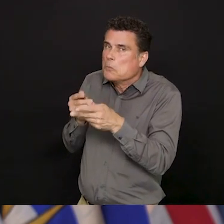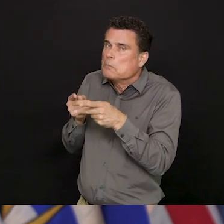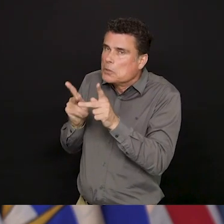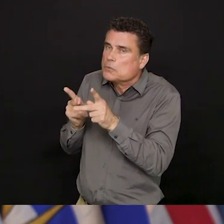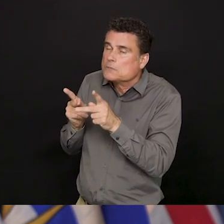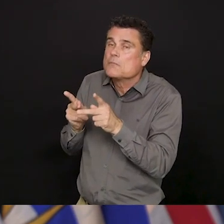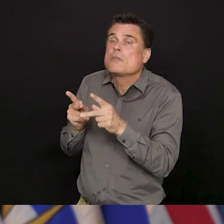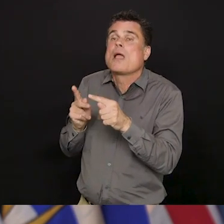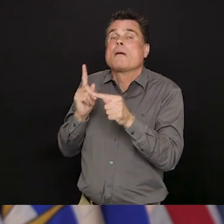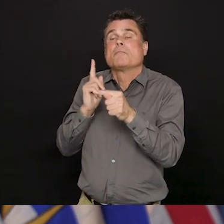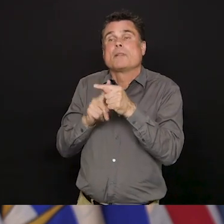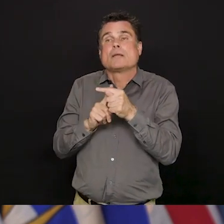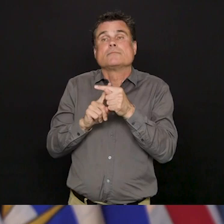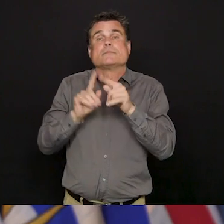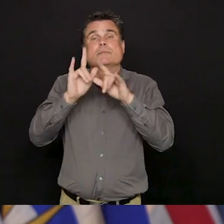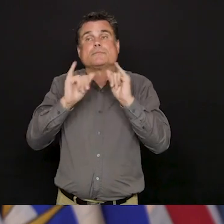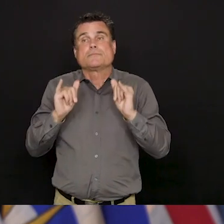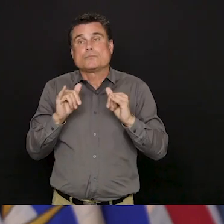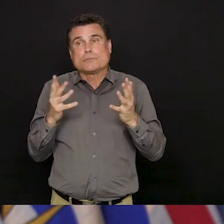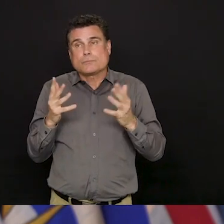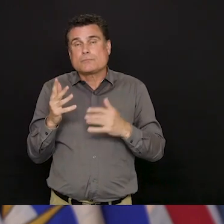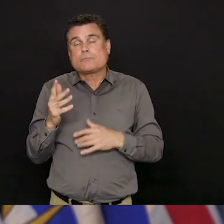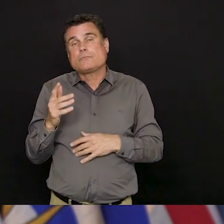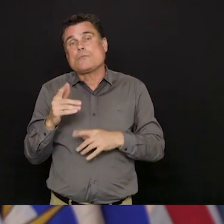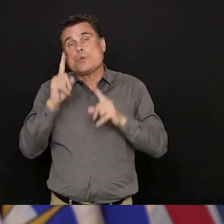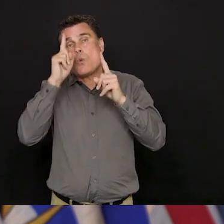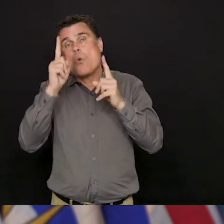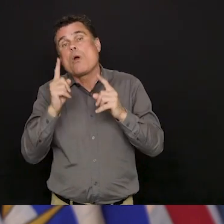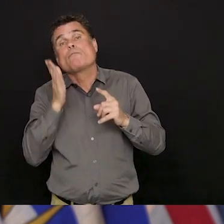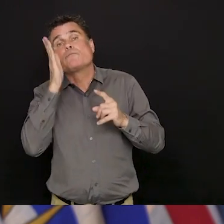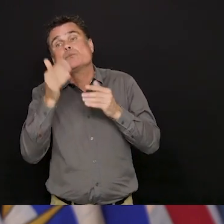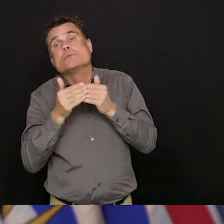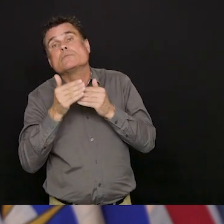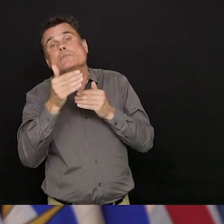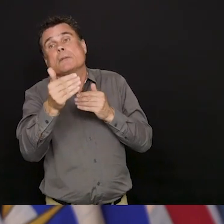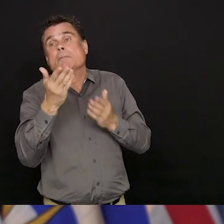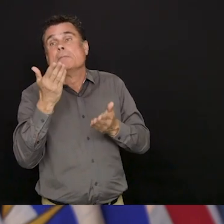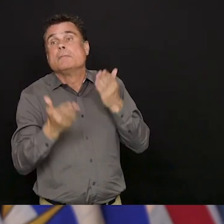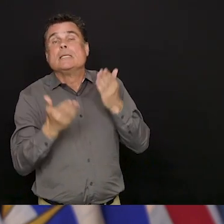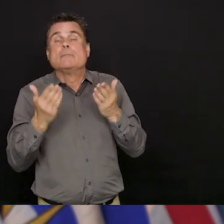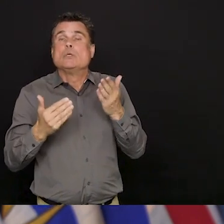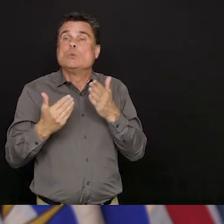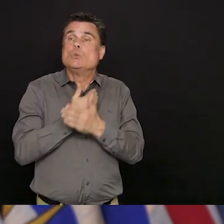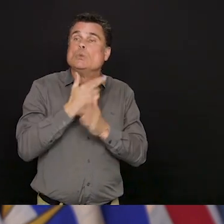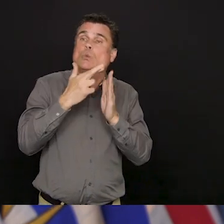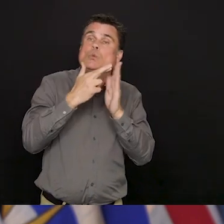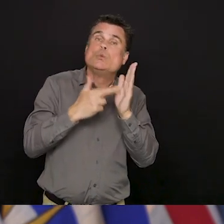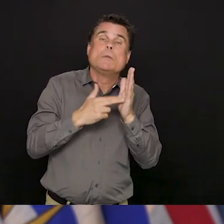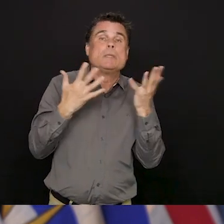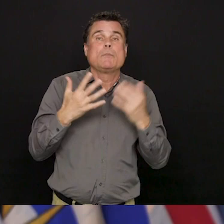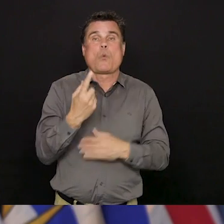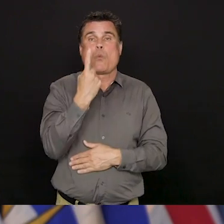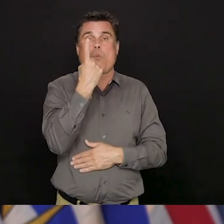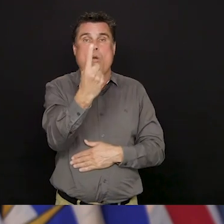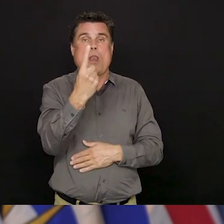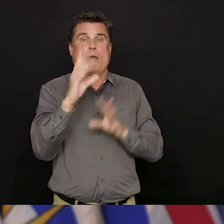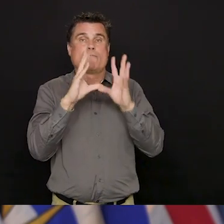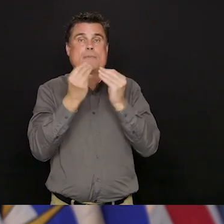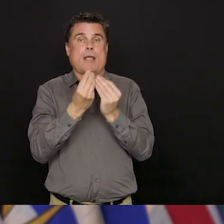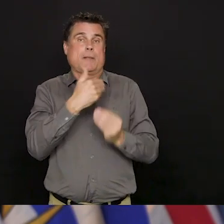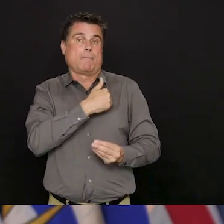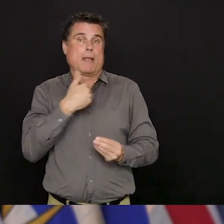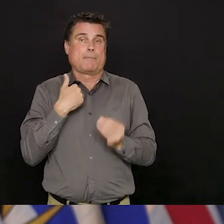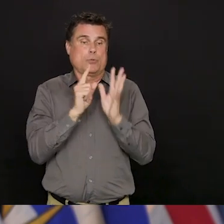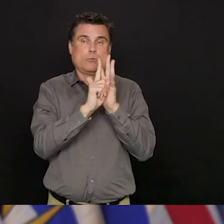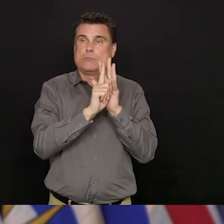in place in that they'll have to only go to their family member. I don't see us being able to open up care homes like we had, where